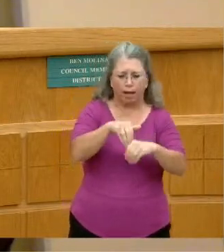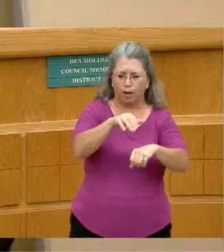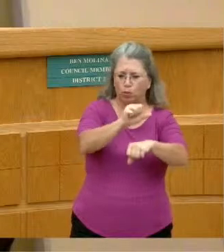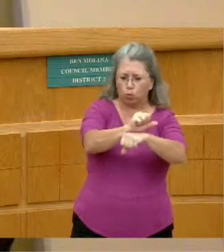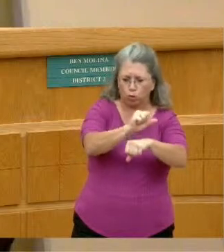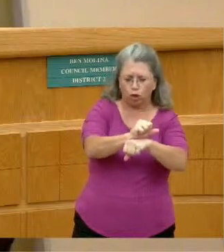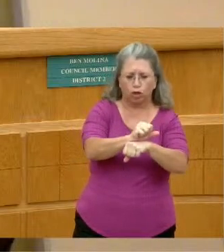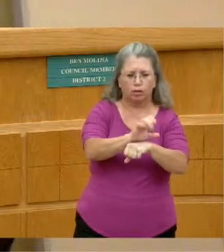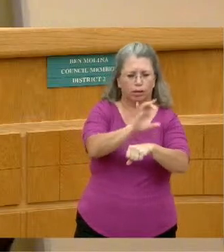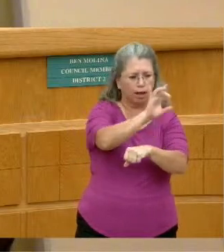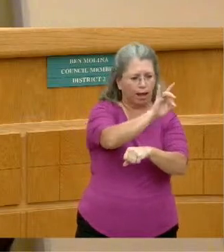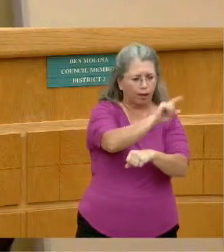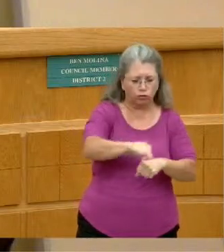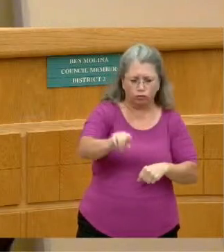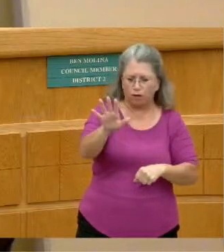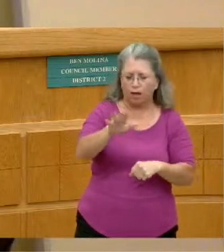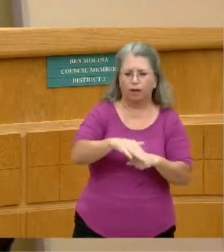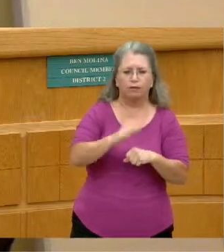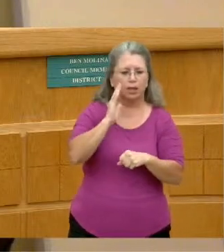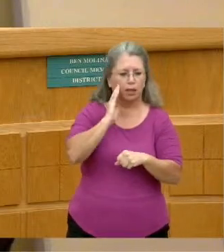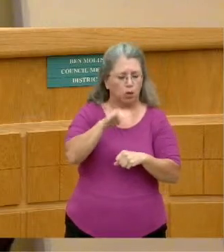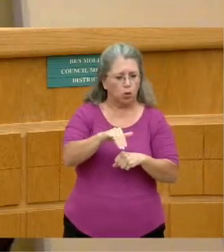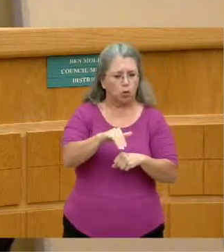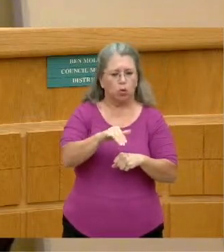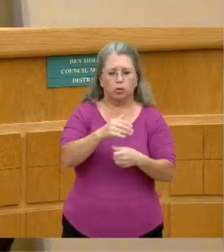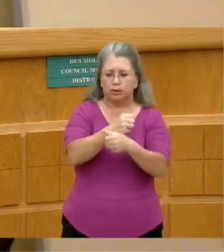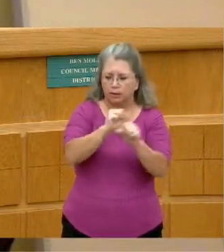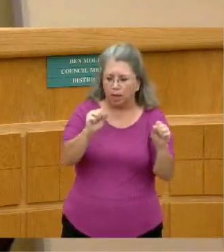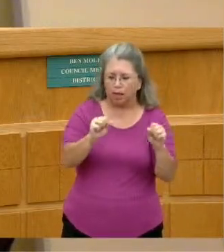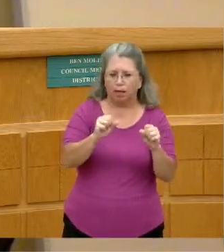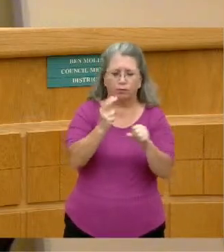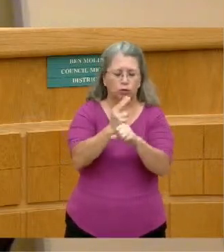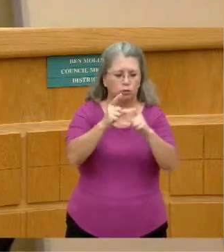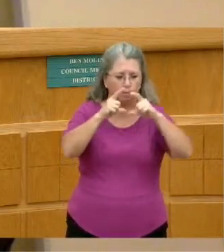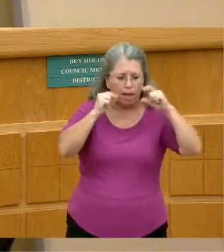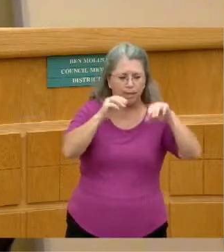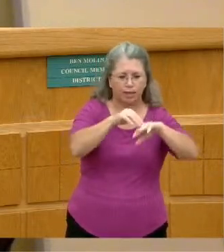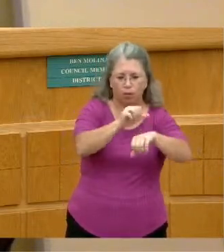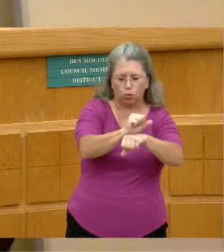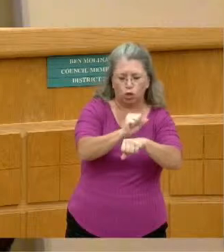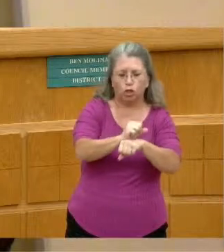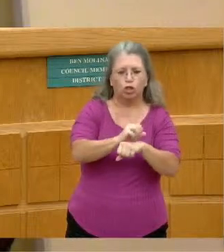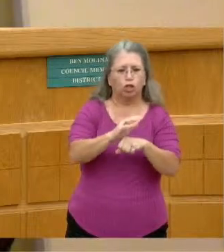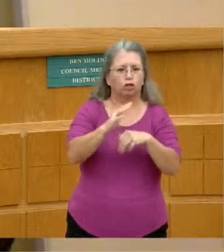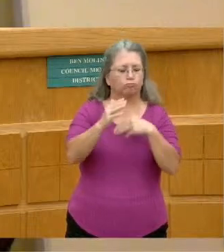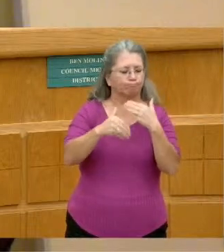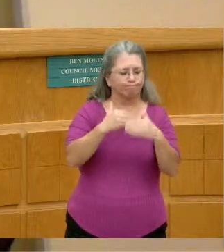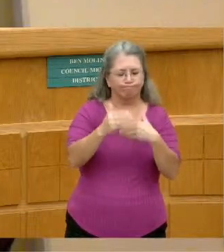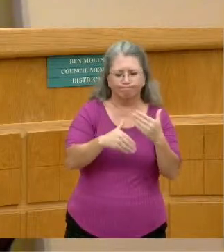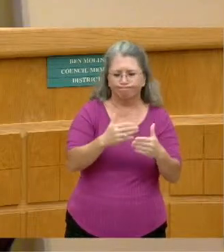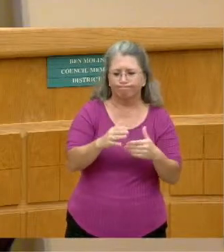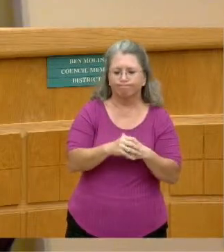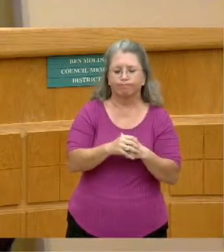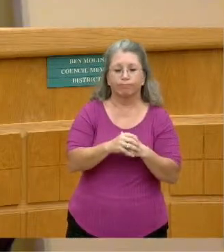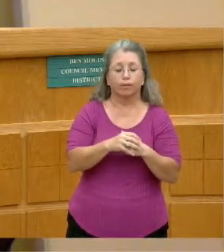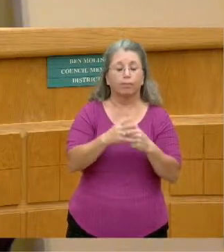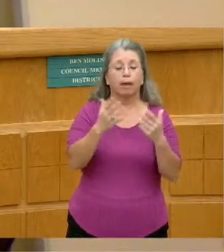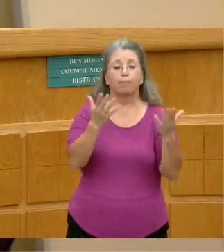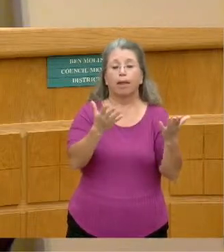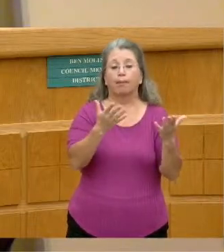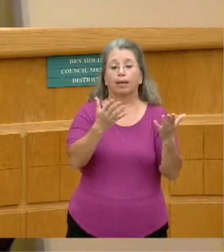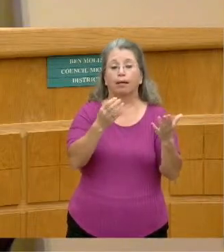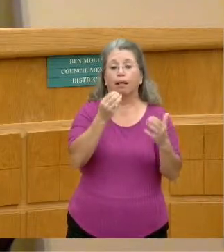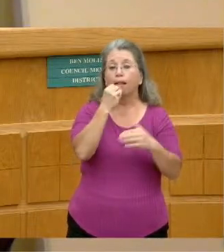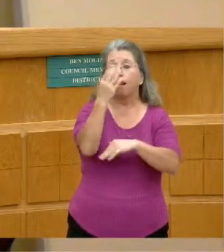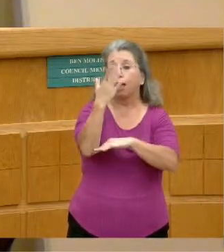protective equipment, they know to wear their mask, all of those things, they do it very well. But sometimes at lunchtime, they